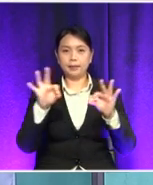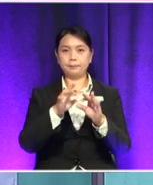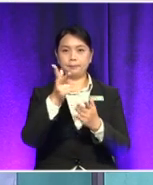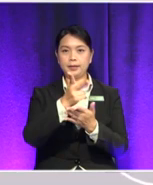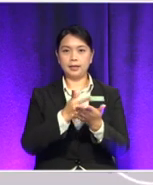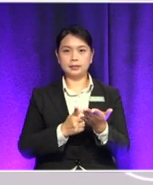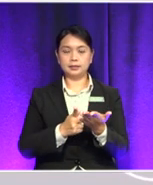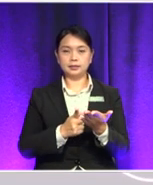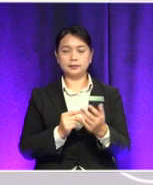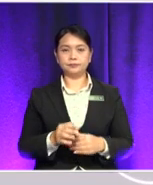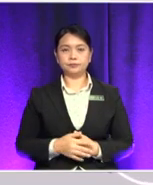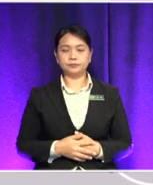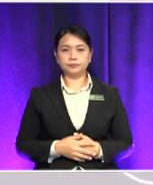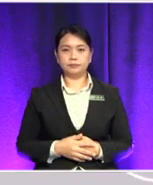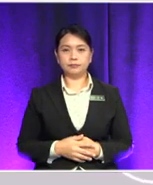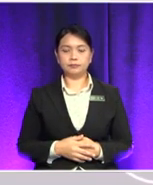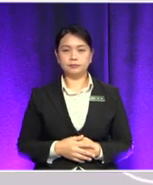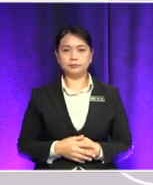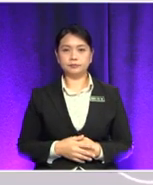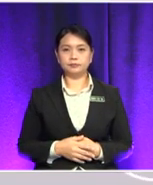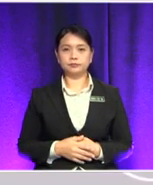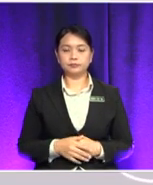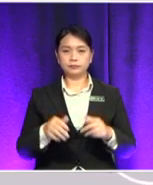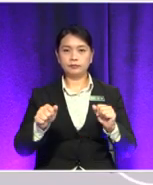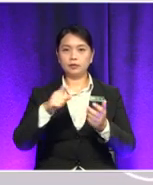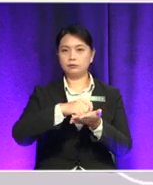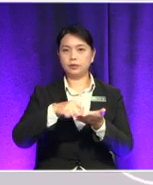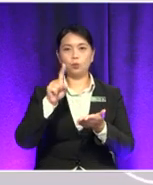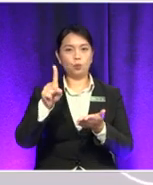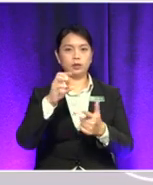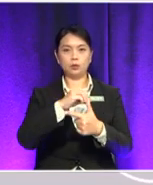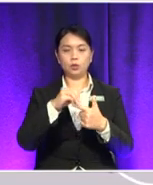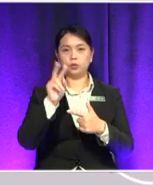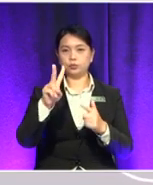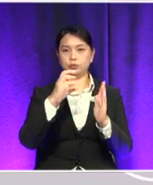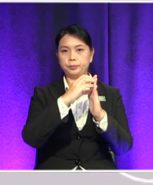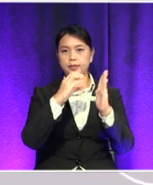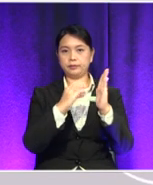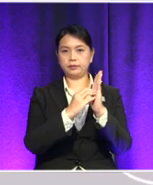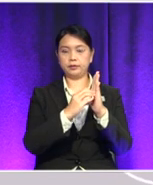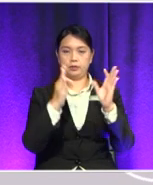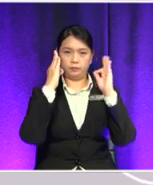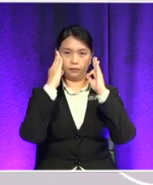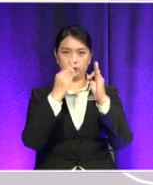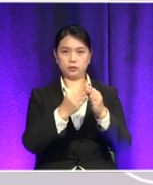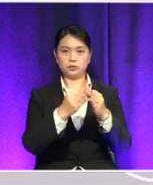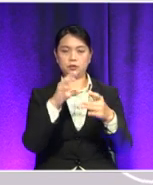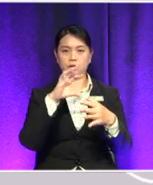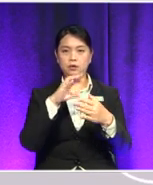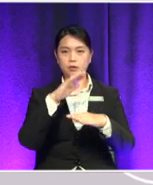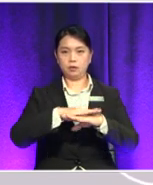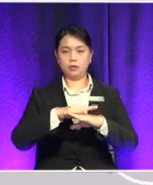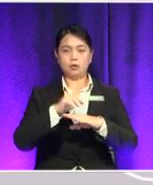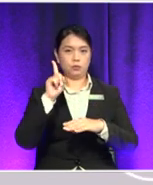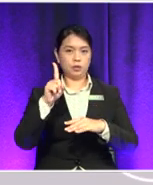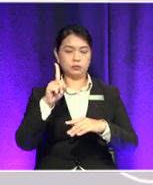of the letter. So you can write around one or two paragraphs. So focus on one or two aspects of the issue